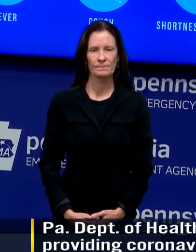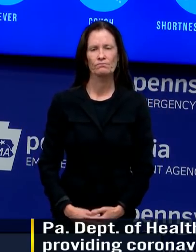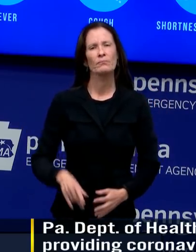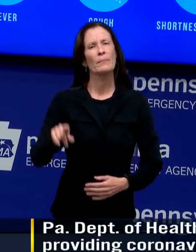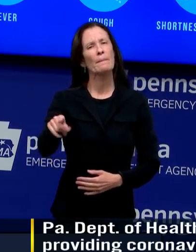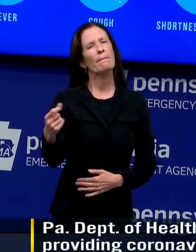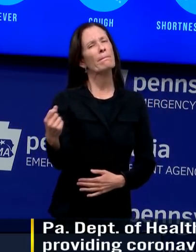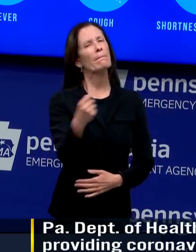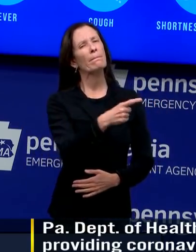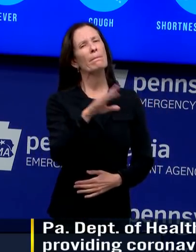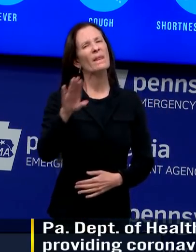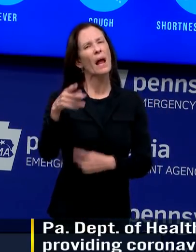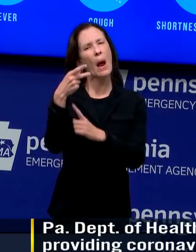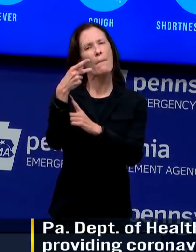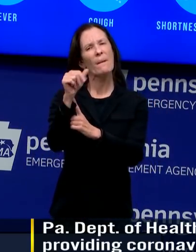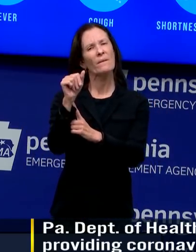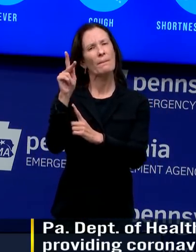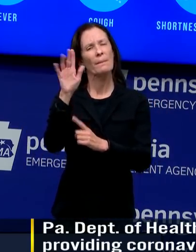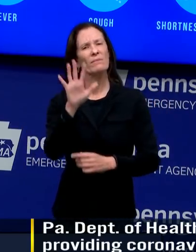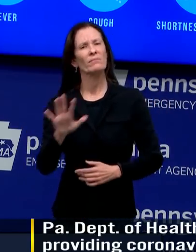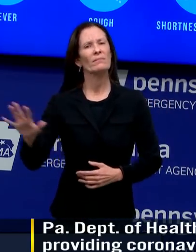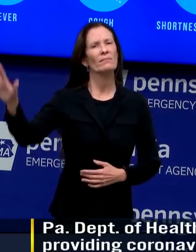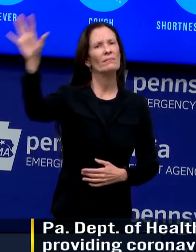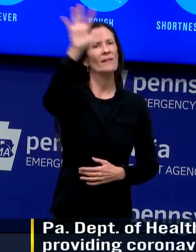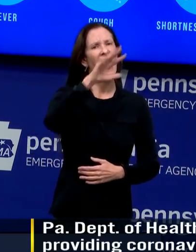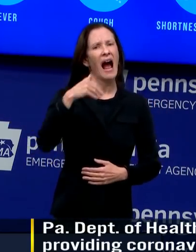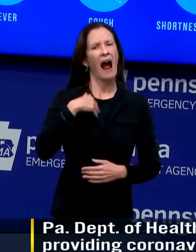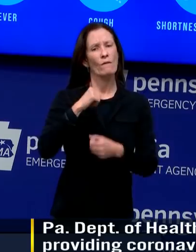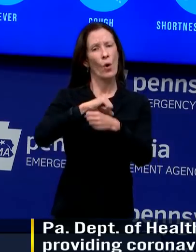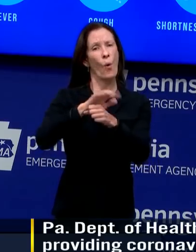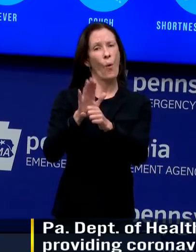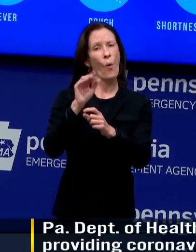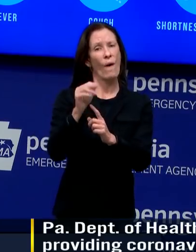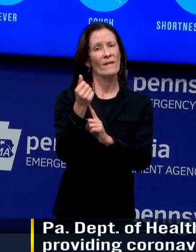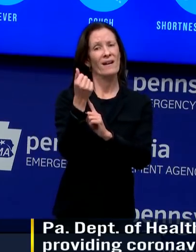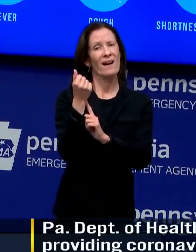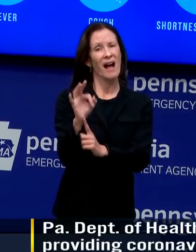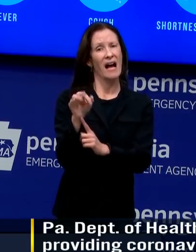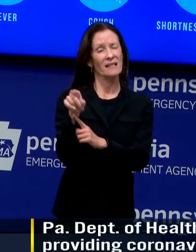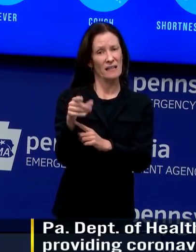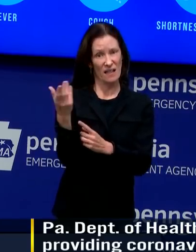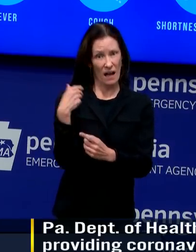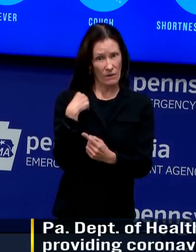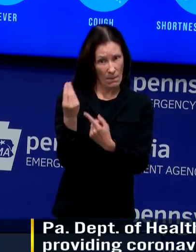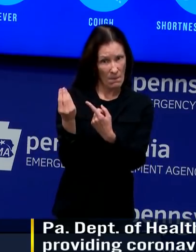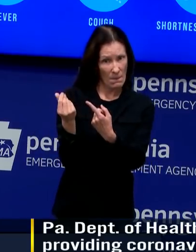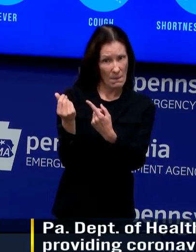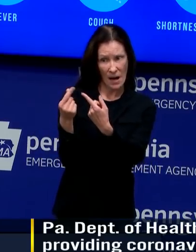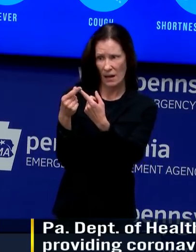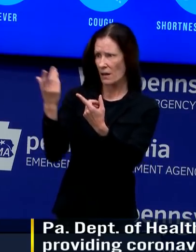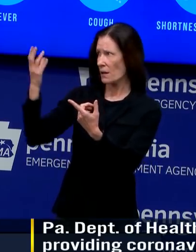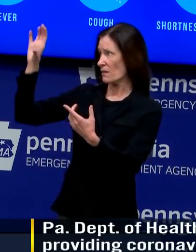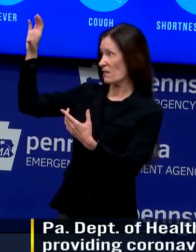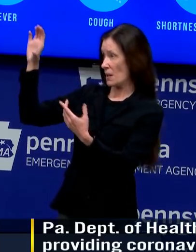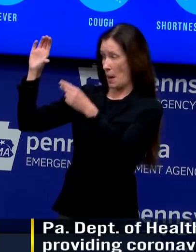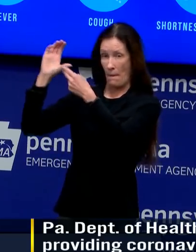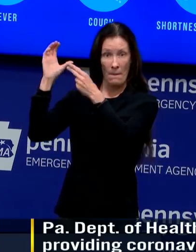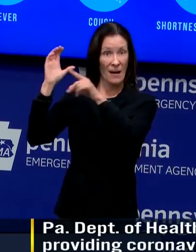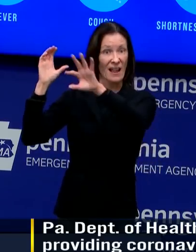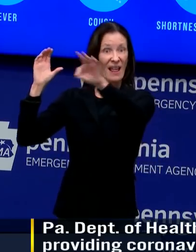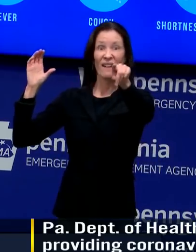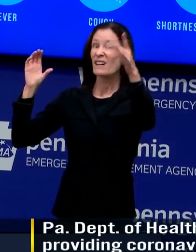deaths? And if so, where are those funding sources coming from? Well, from the public health perspective, we have received funding from the